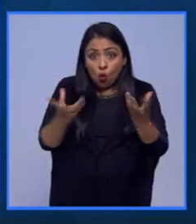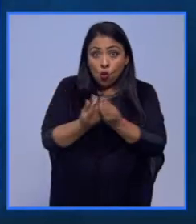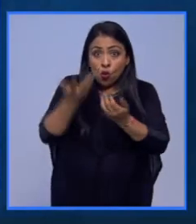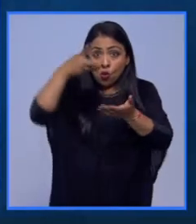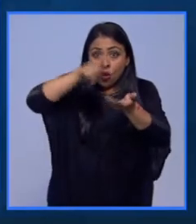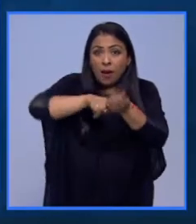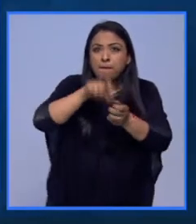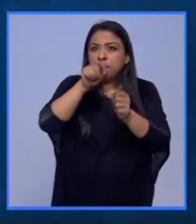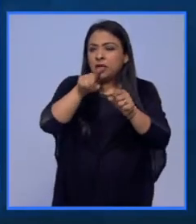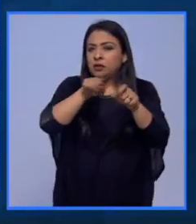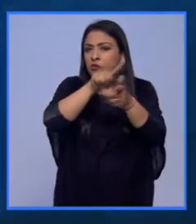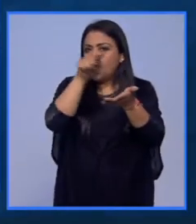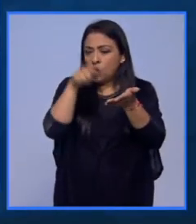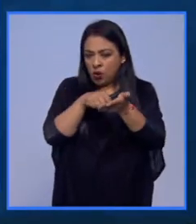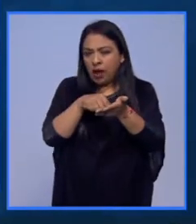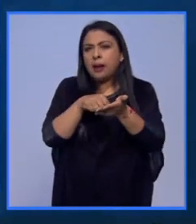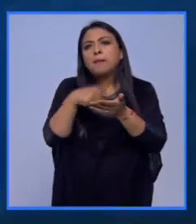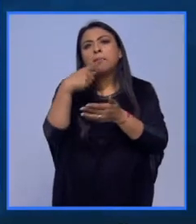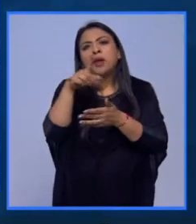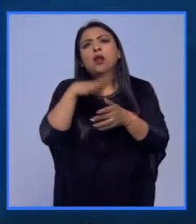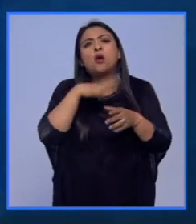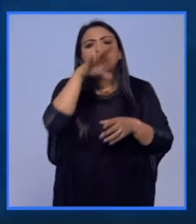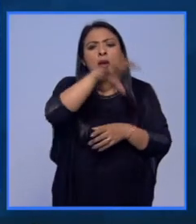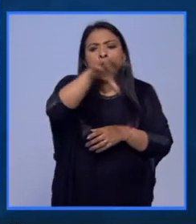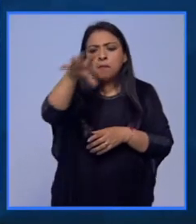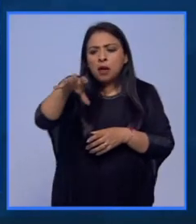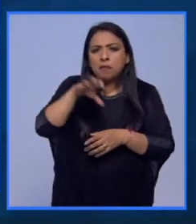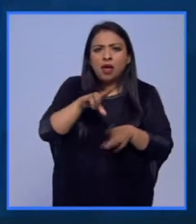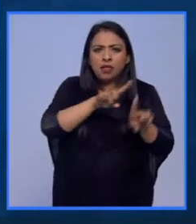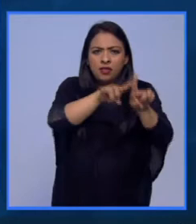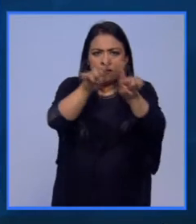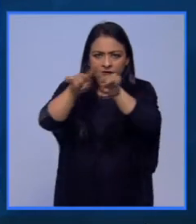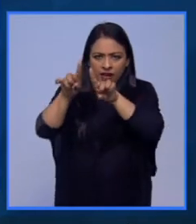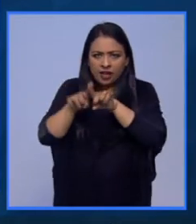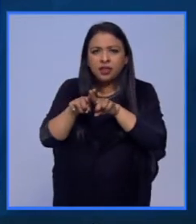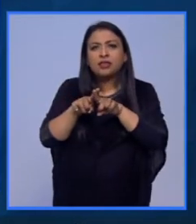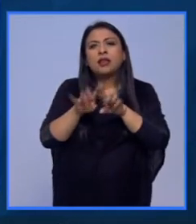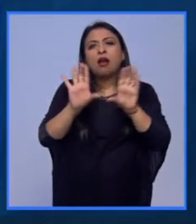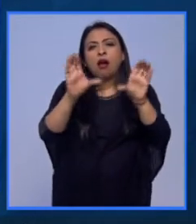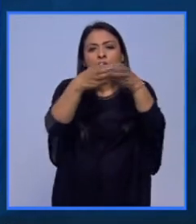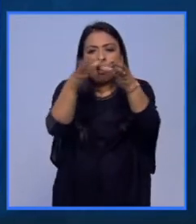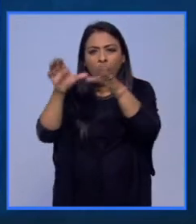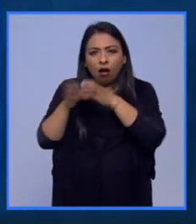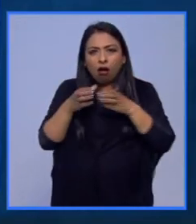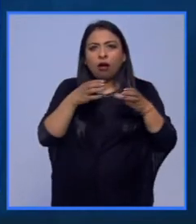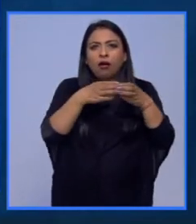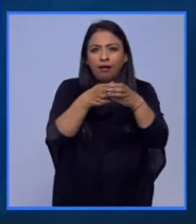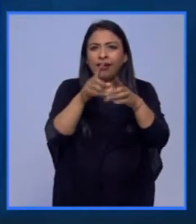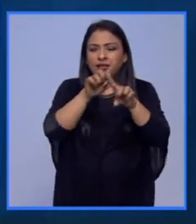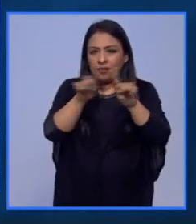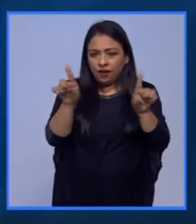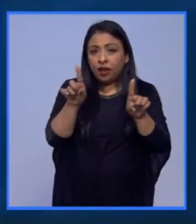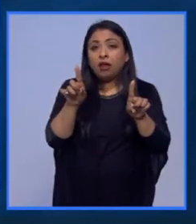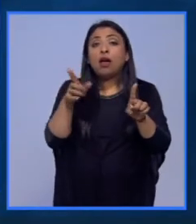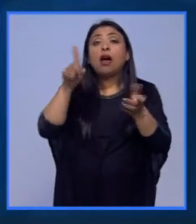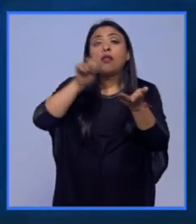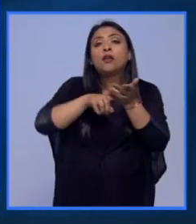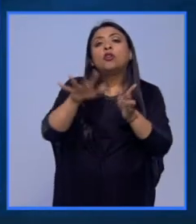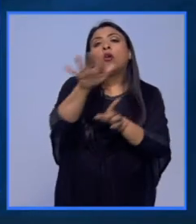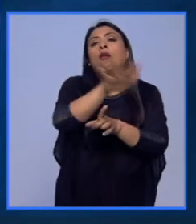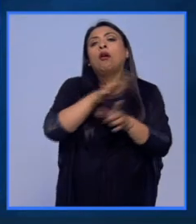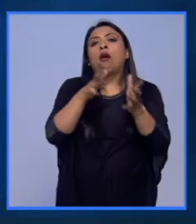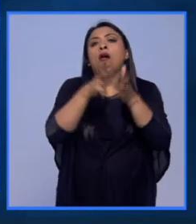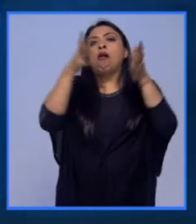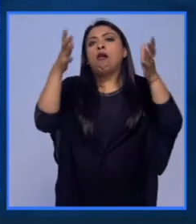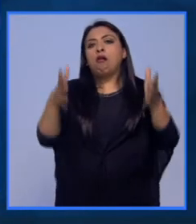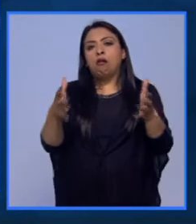still somehow and understandably having several halls, several organisations together creating a bigger hall. And